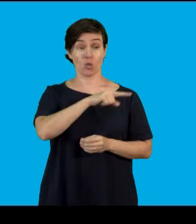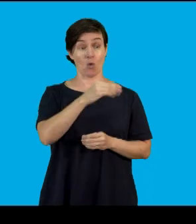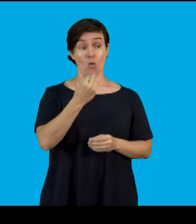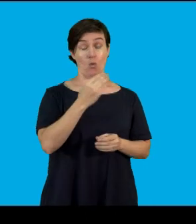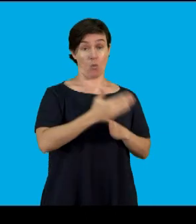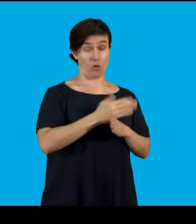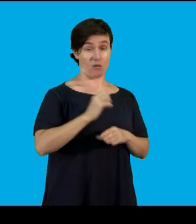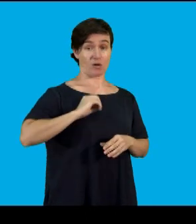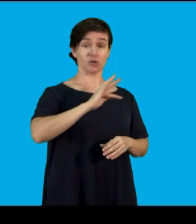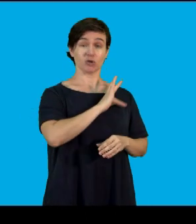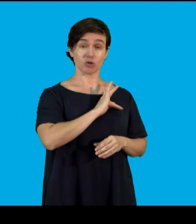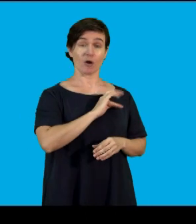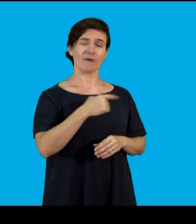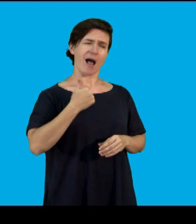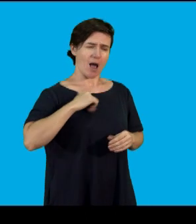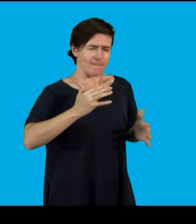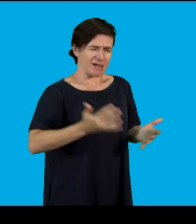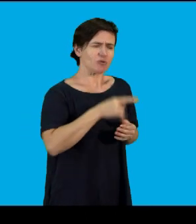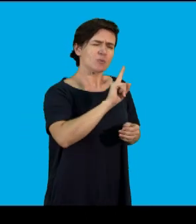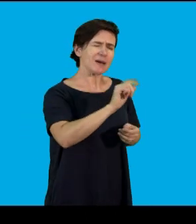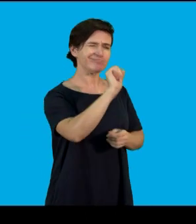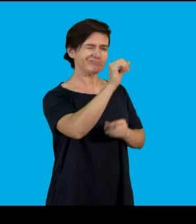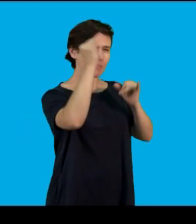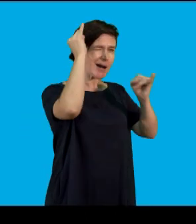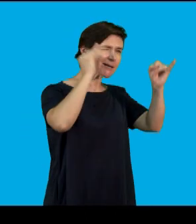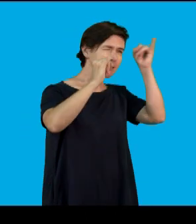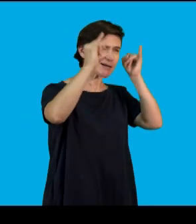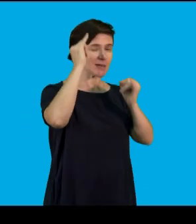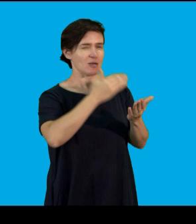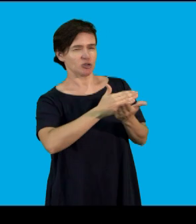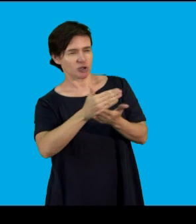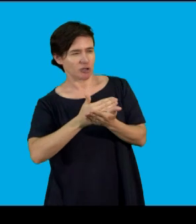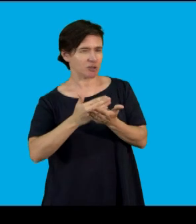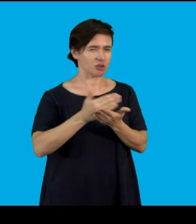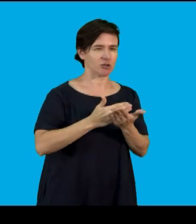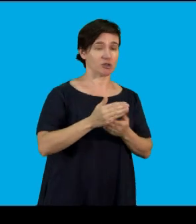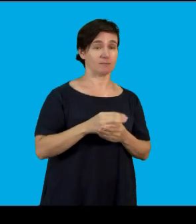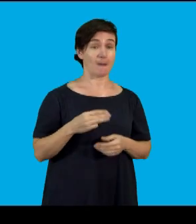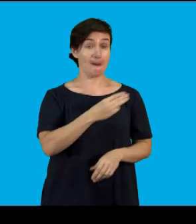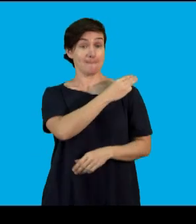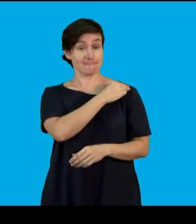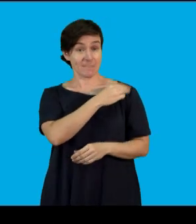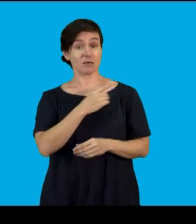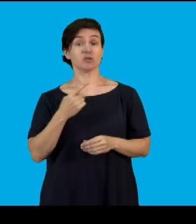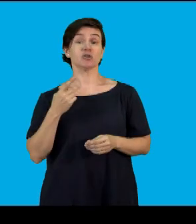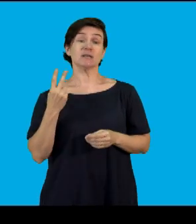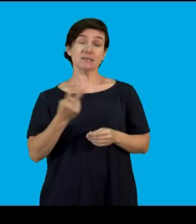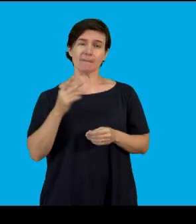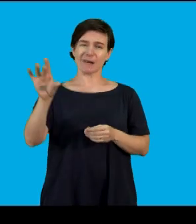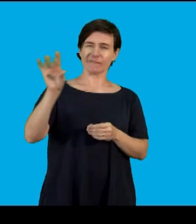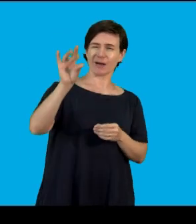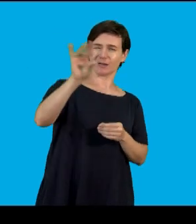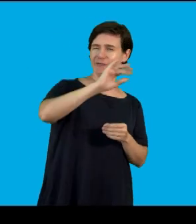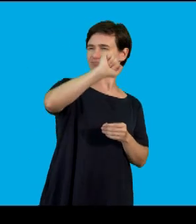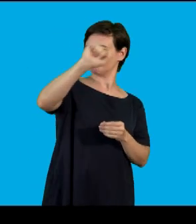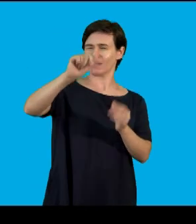first generate ideas and then share them with other group members. The manager also contacted design